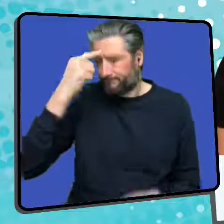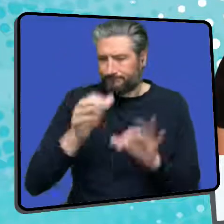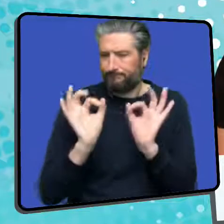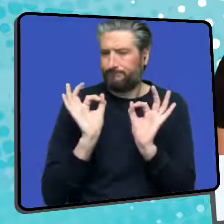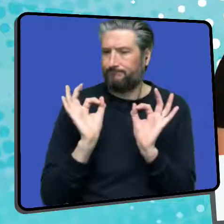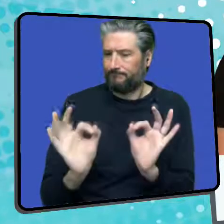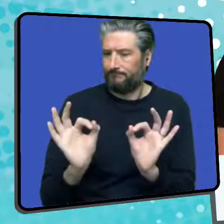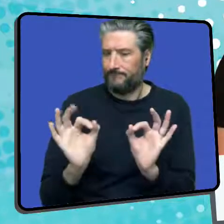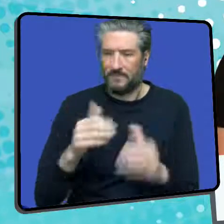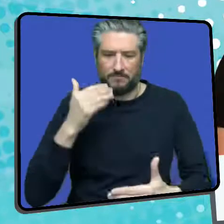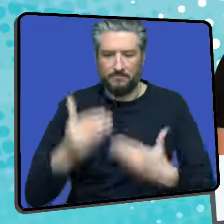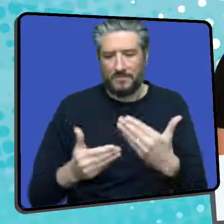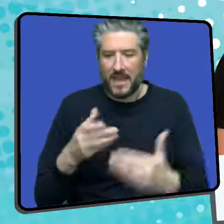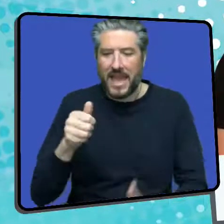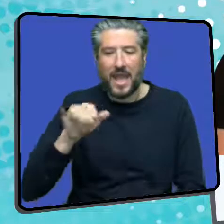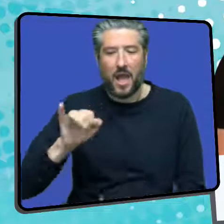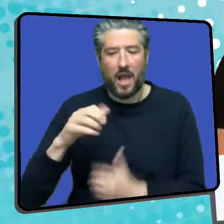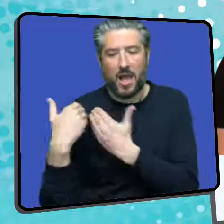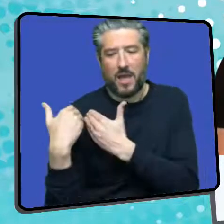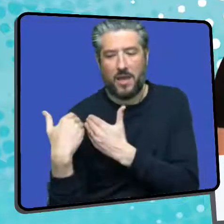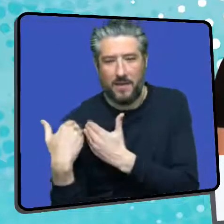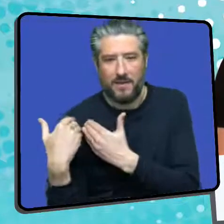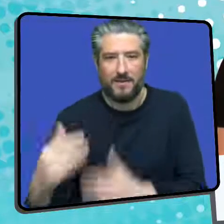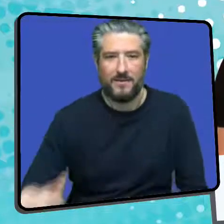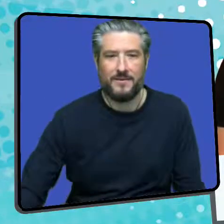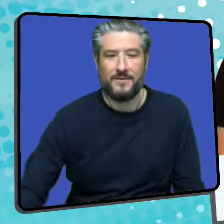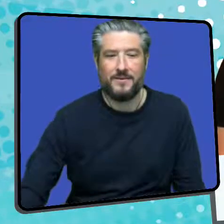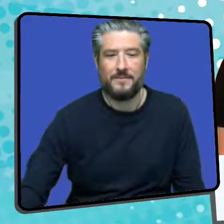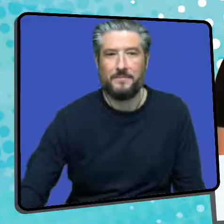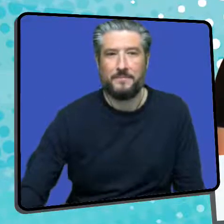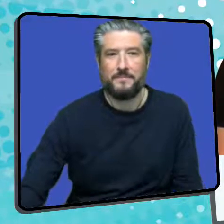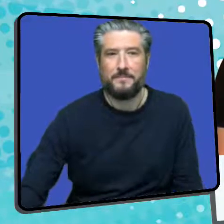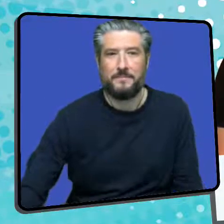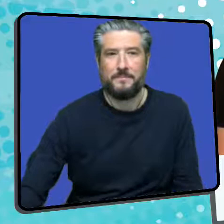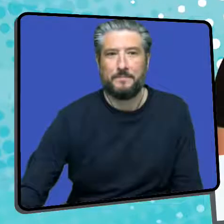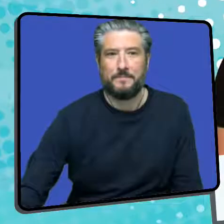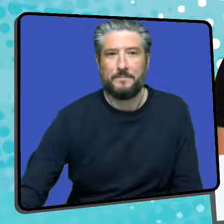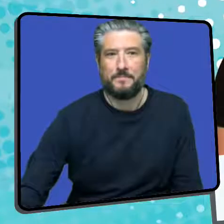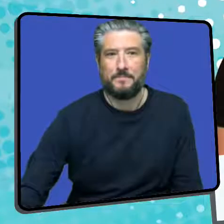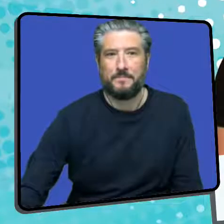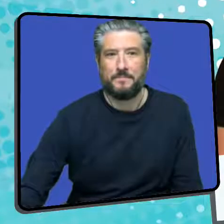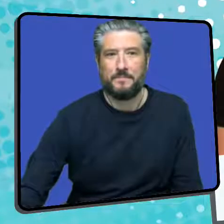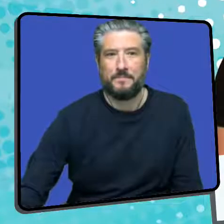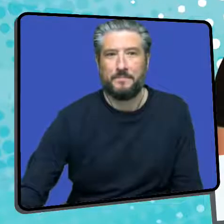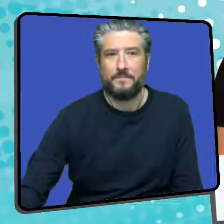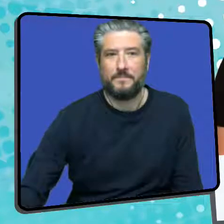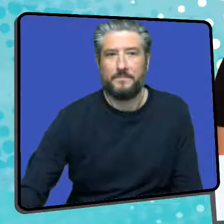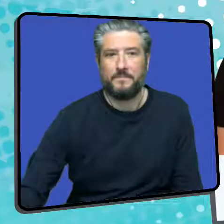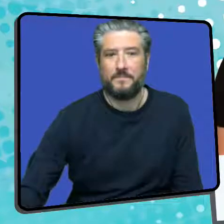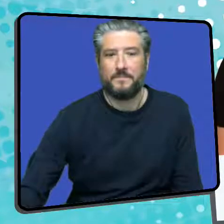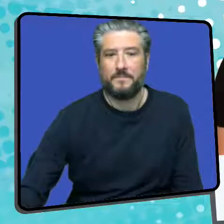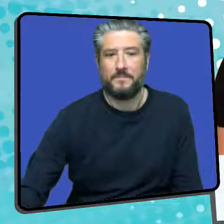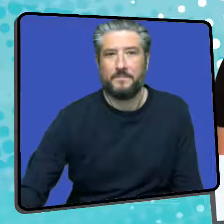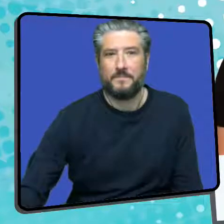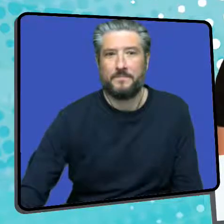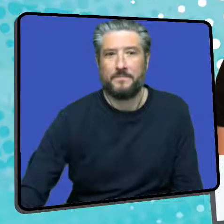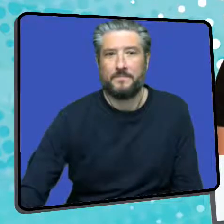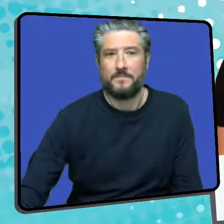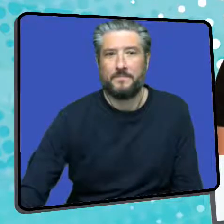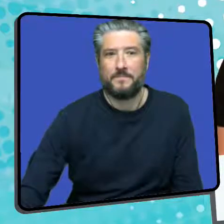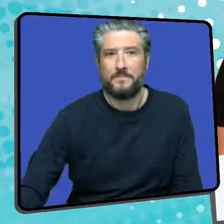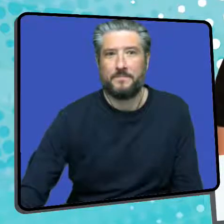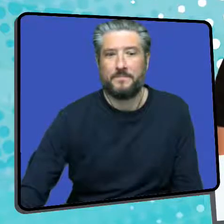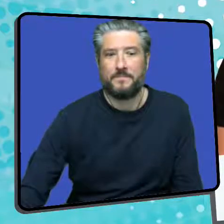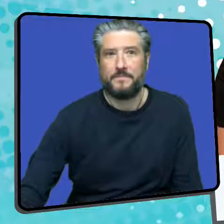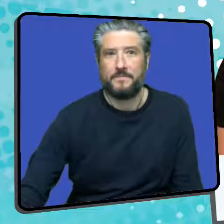better. Yeah. I feel like we're seeing a theme when we speak about responsible AI, and something you just said then like triggered me. I had